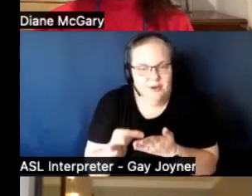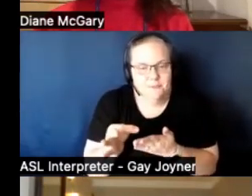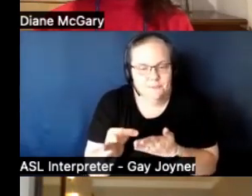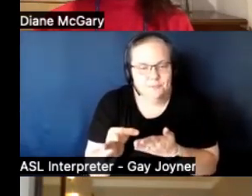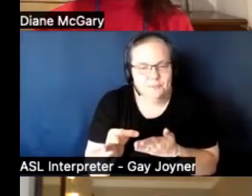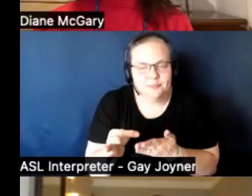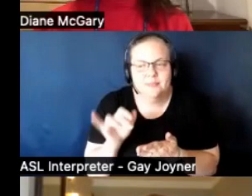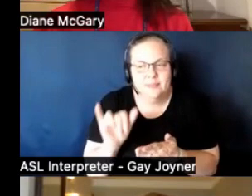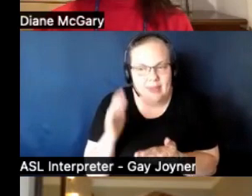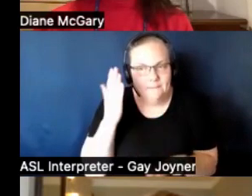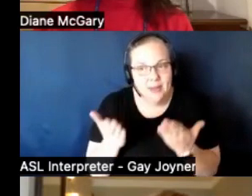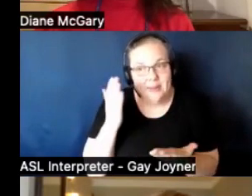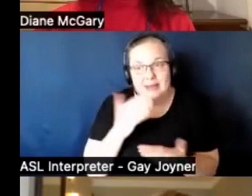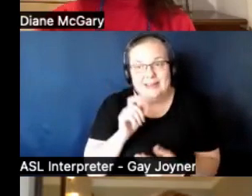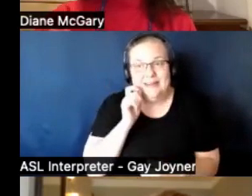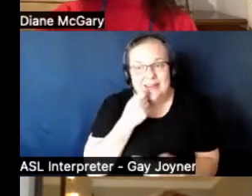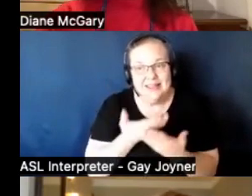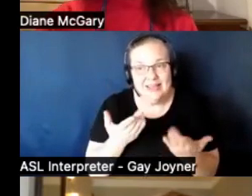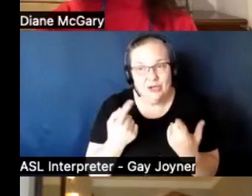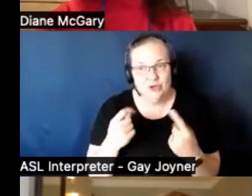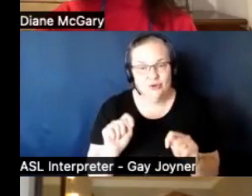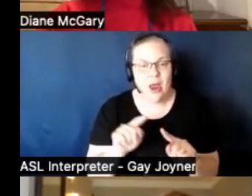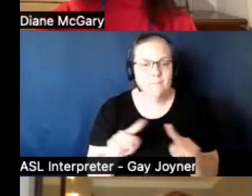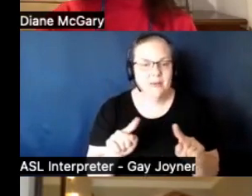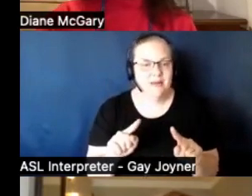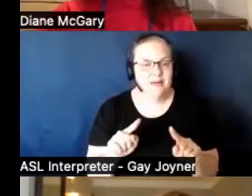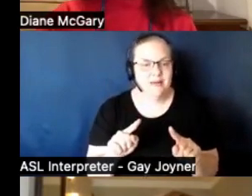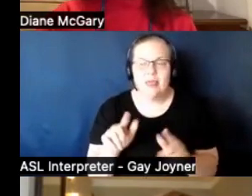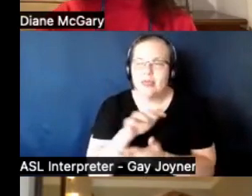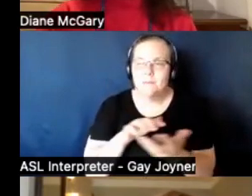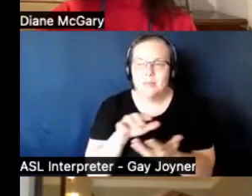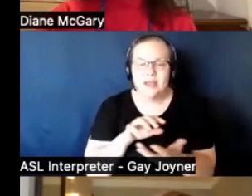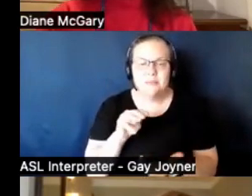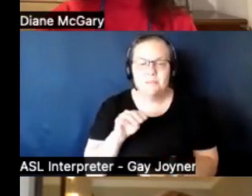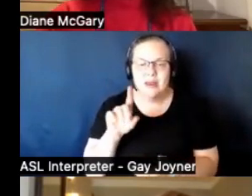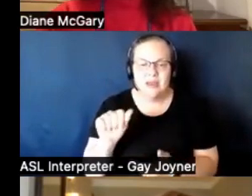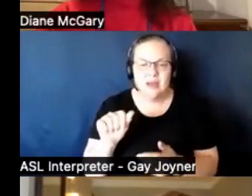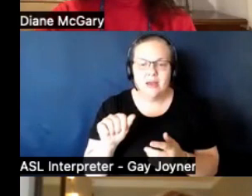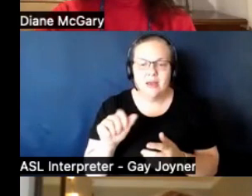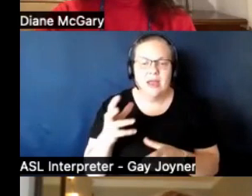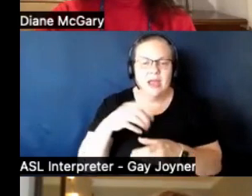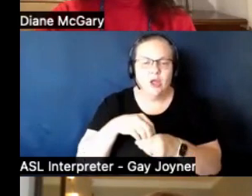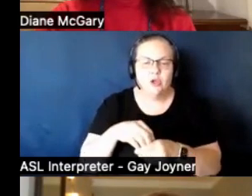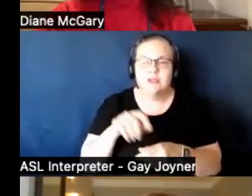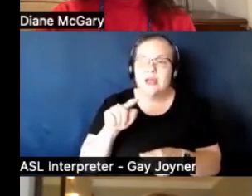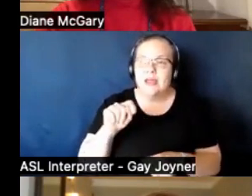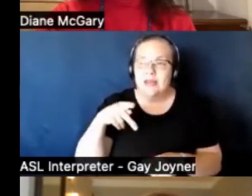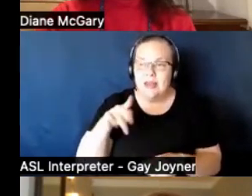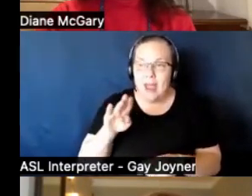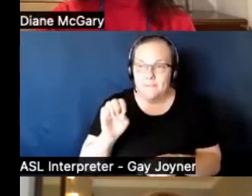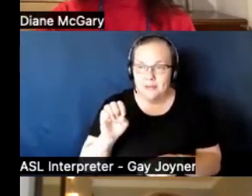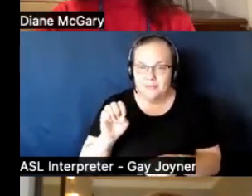embroidery thread, that might be a neat thing to try that way. But the mixed media on this also includes tape, decorative tape, which is